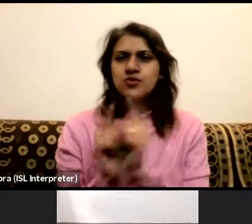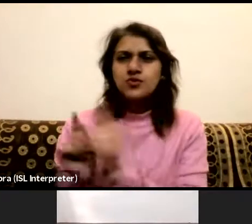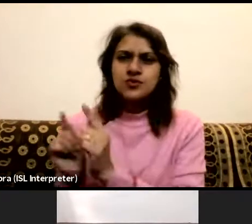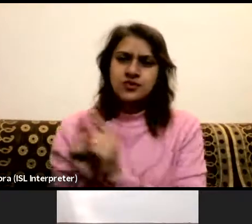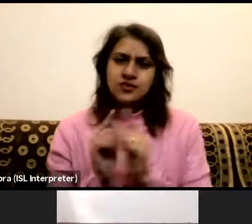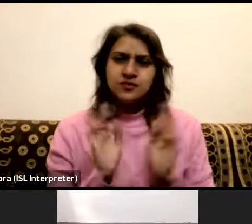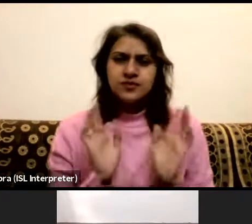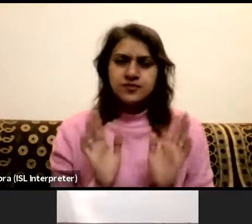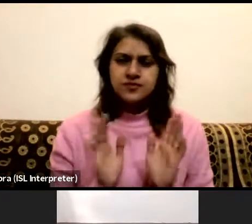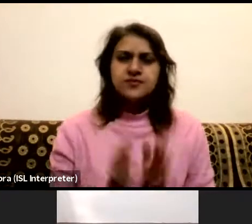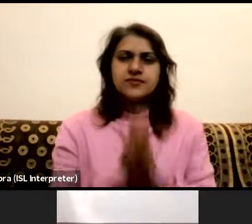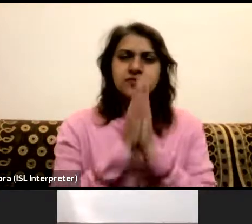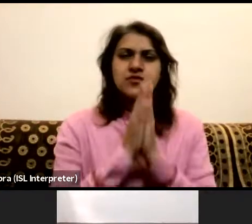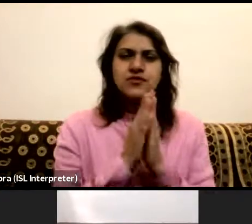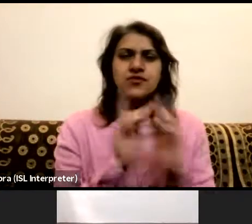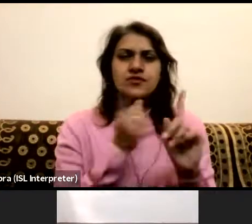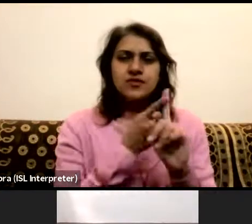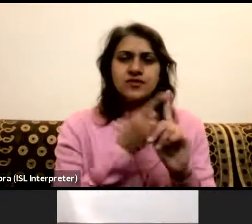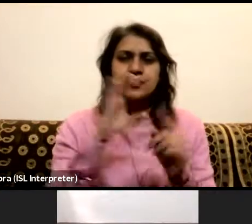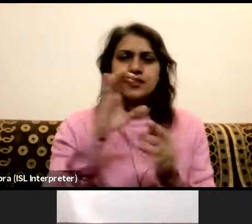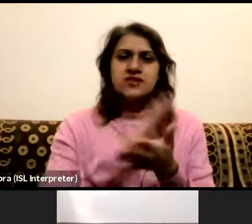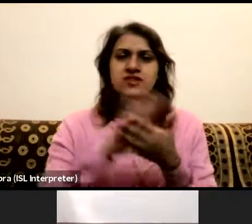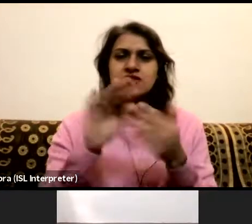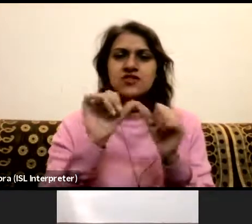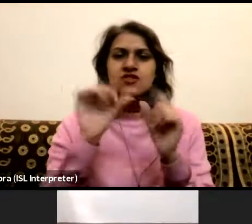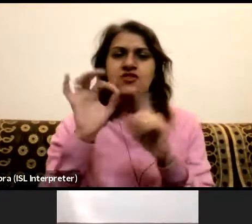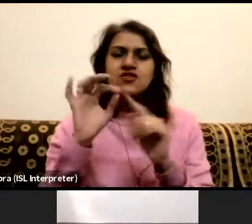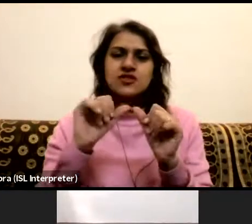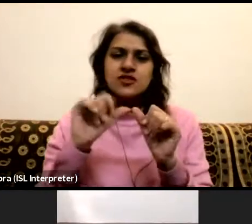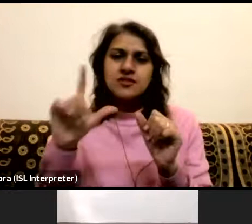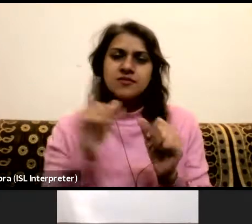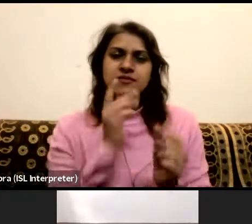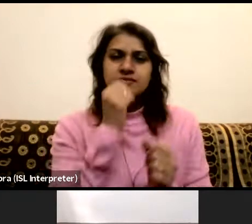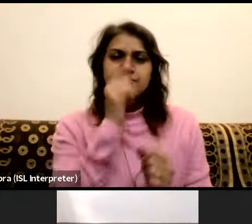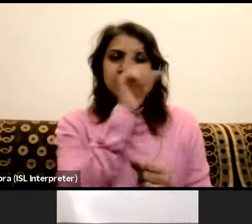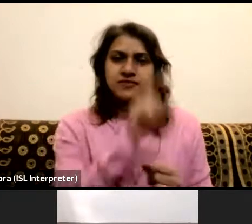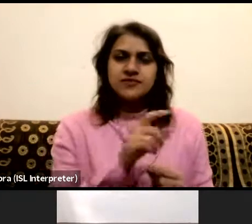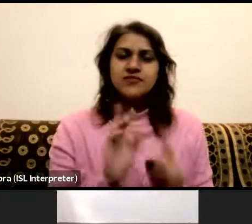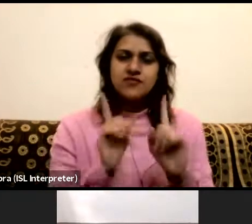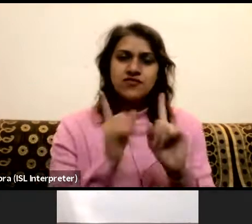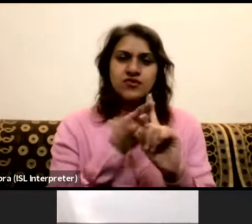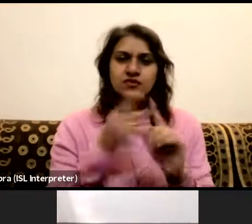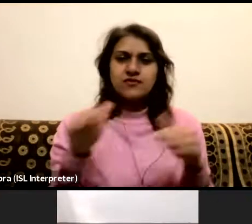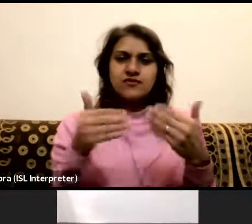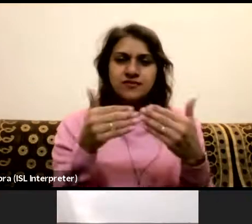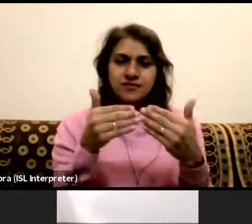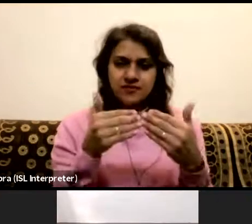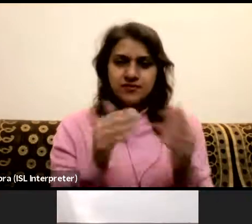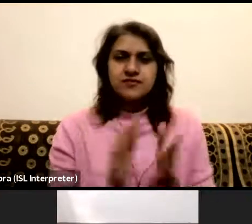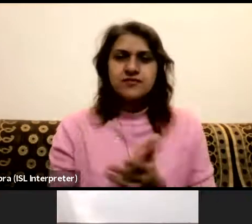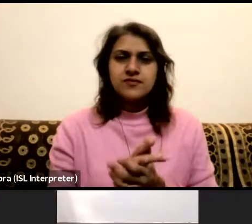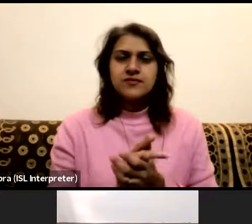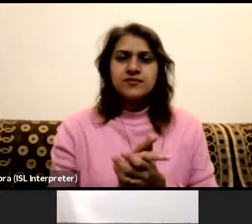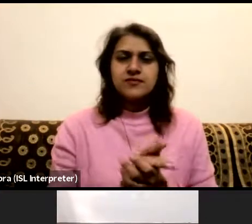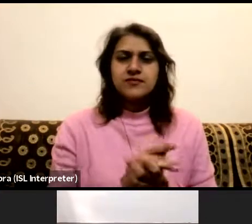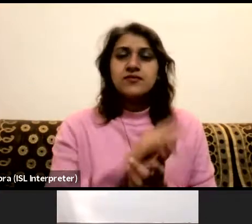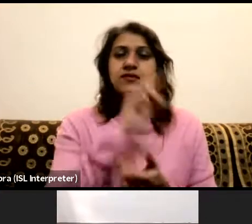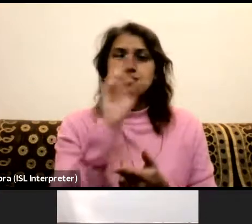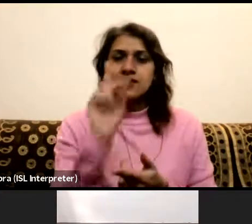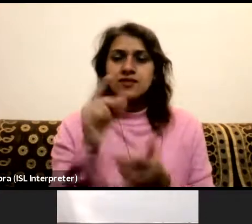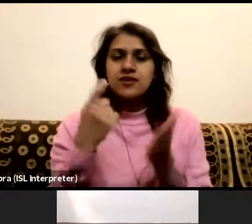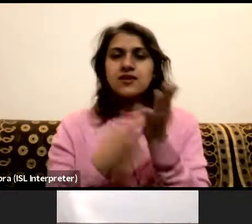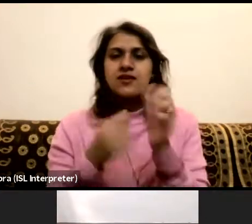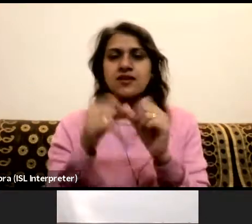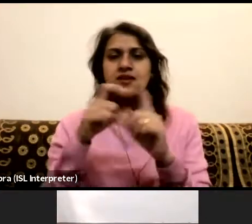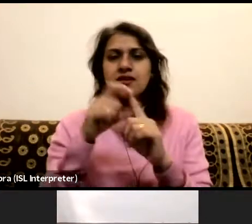I may request Chapal Saab, if you could just introduce yourself, and then Radhika ji